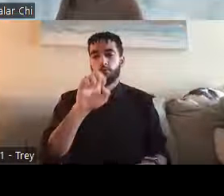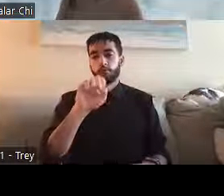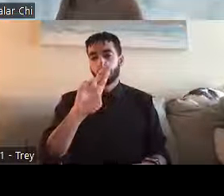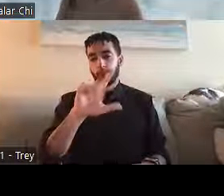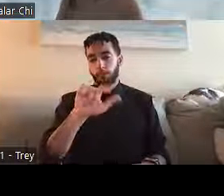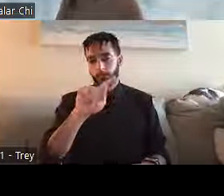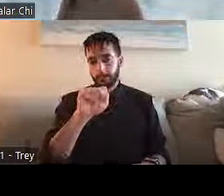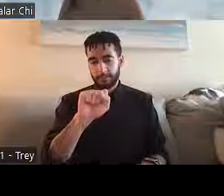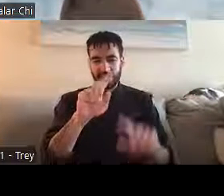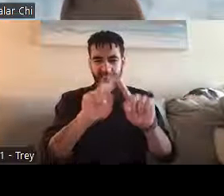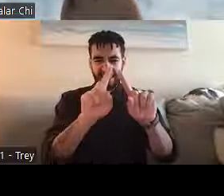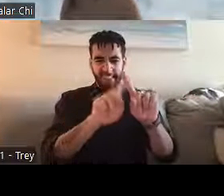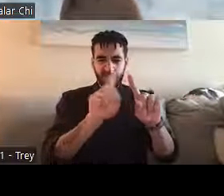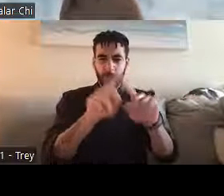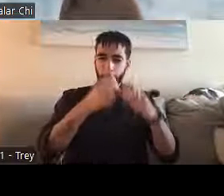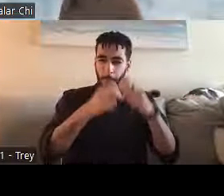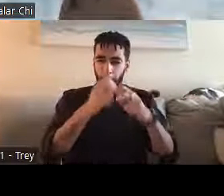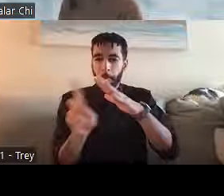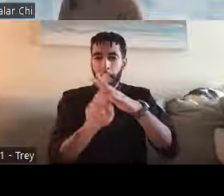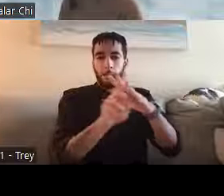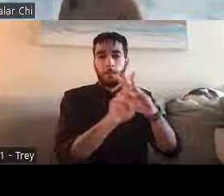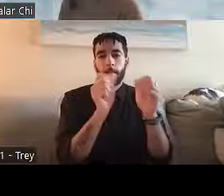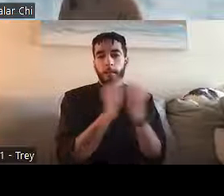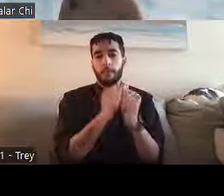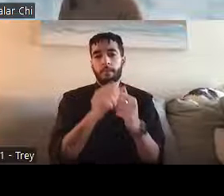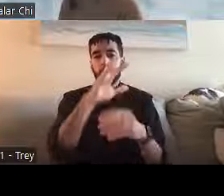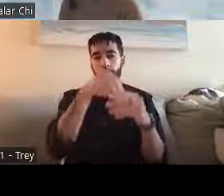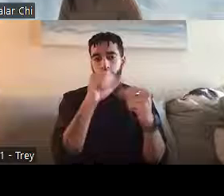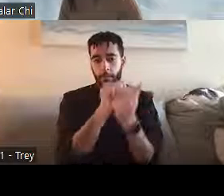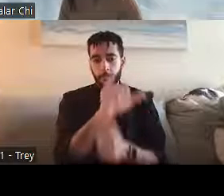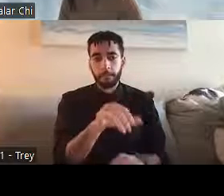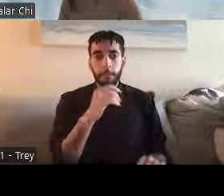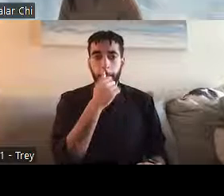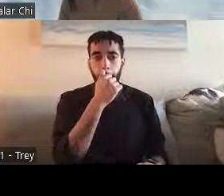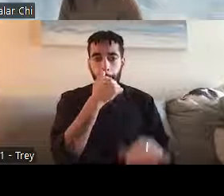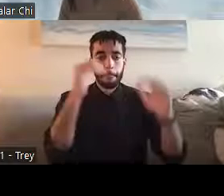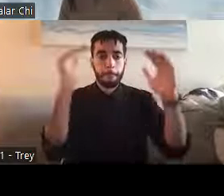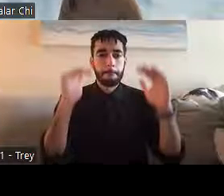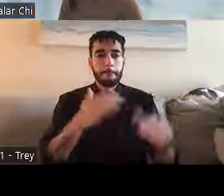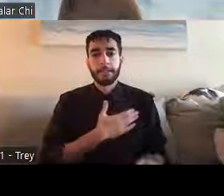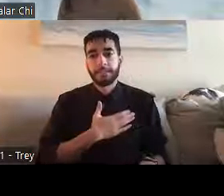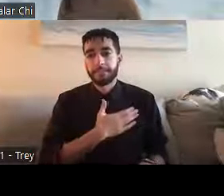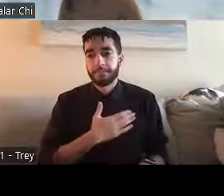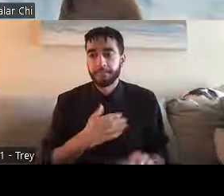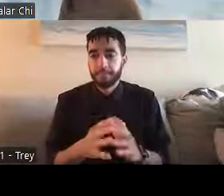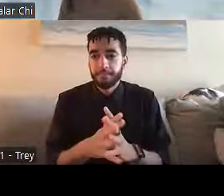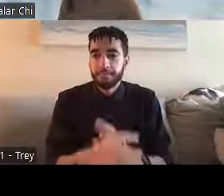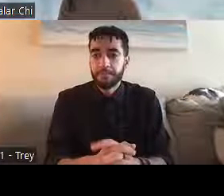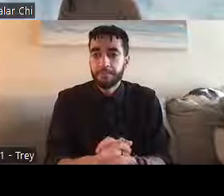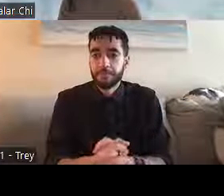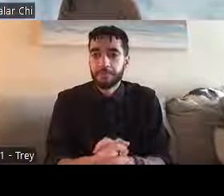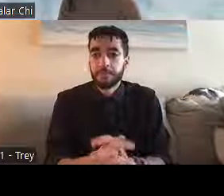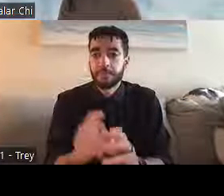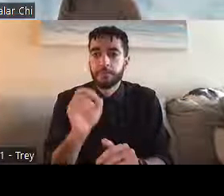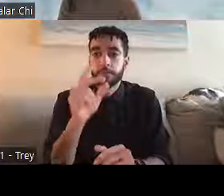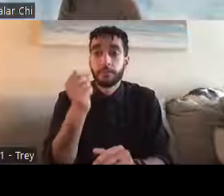issues with sample sizes. Next slide, please. Okay, so on